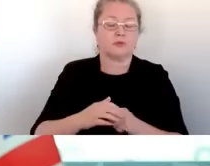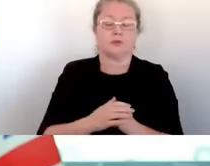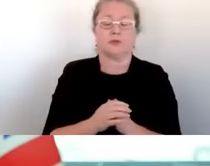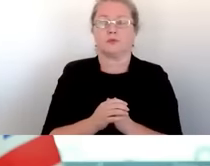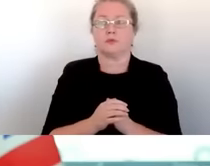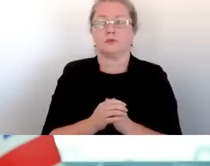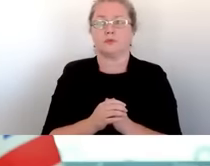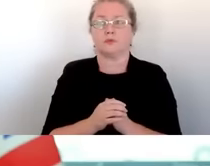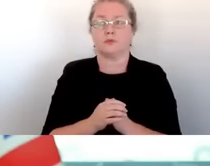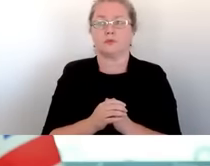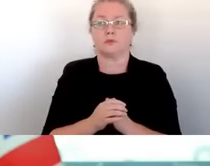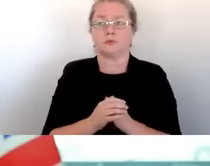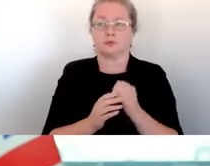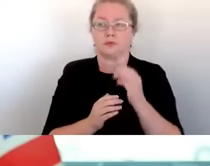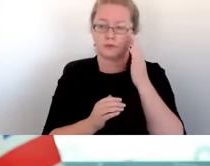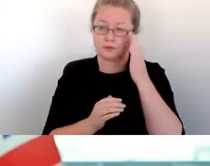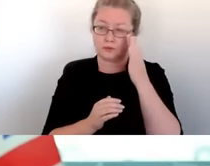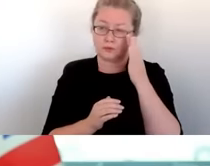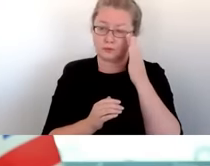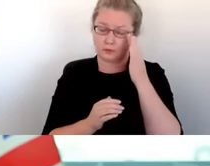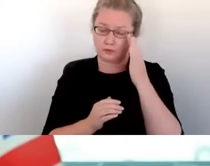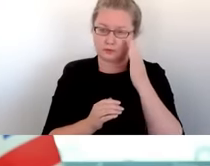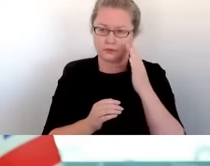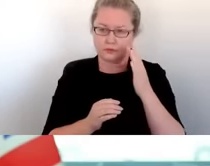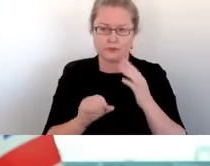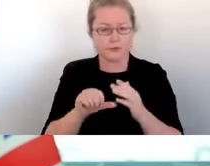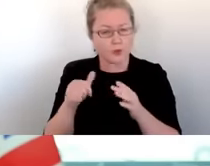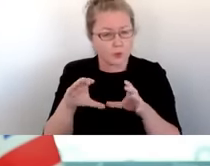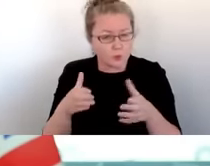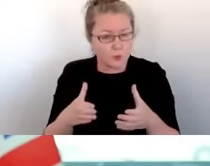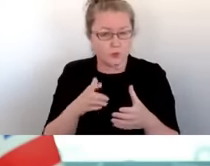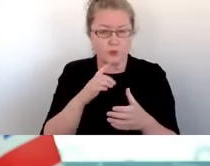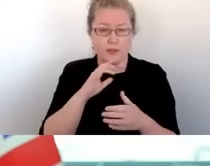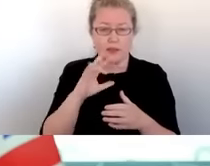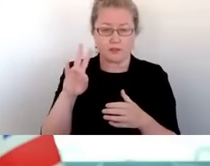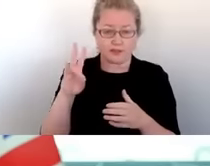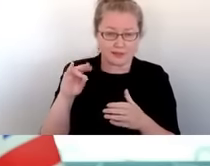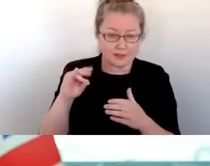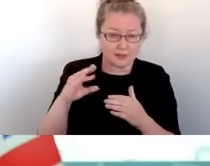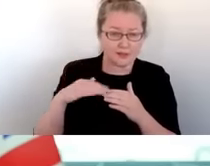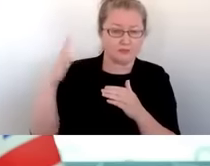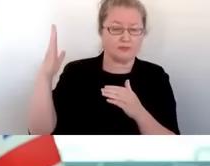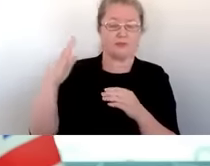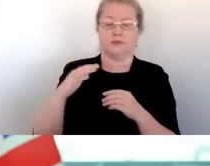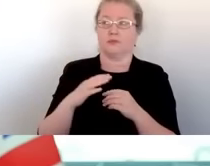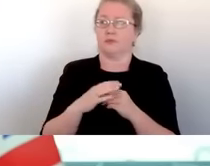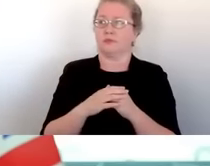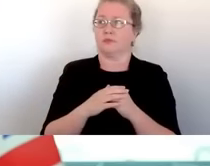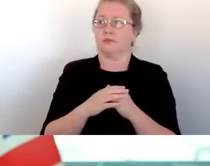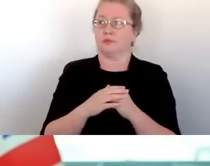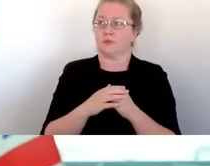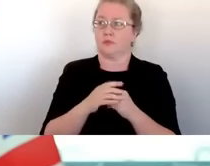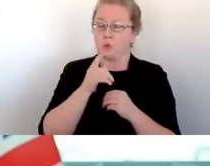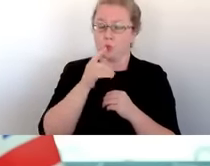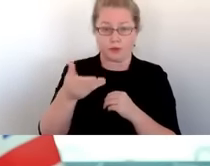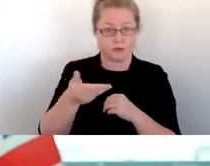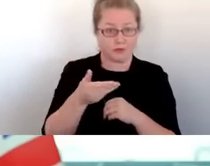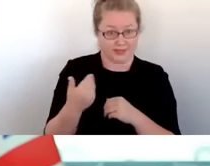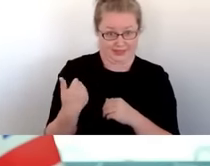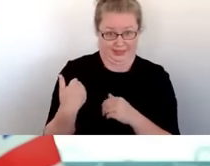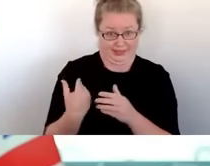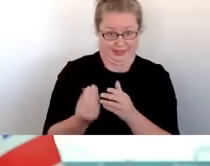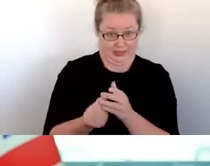And finally, the group of very vulnerable folks, 70 and over, and immunosuppressed, who were invited